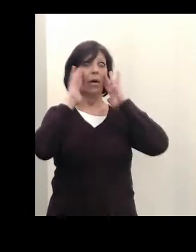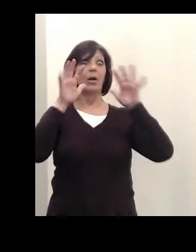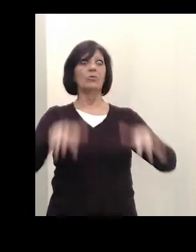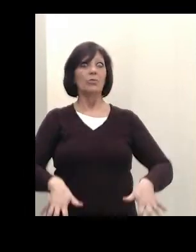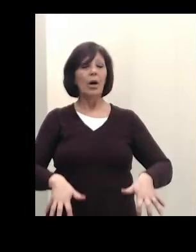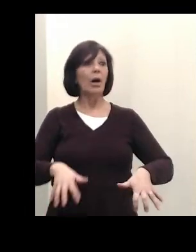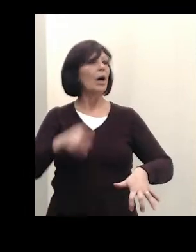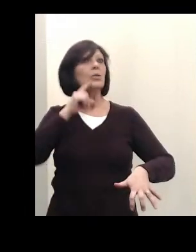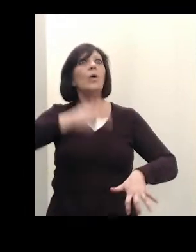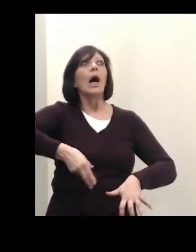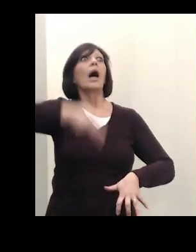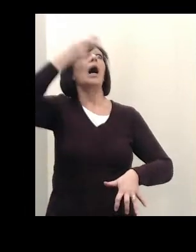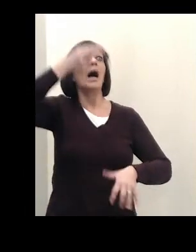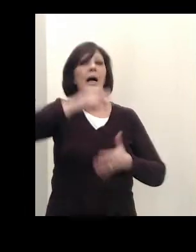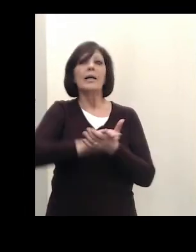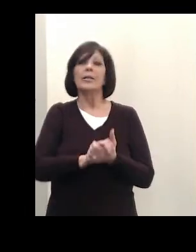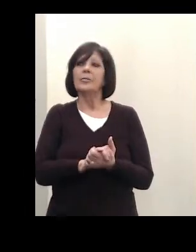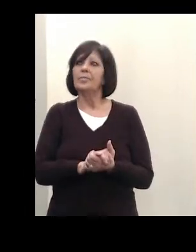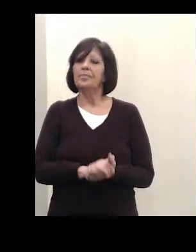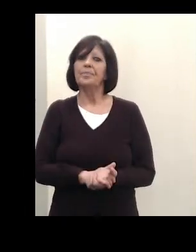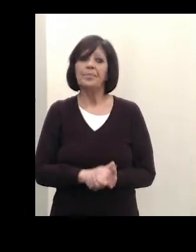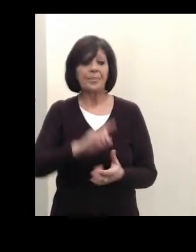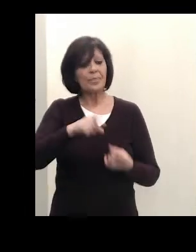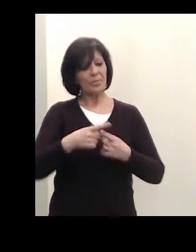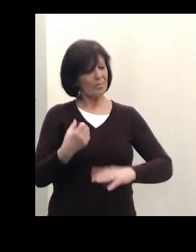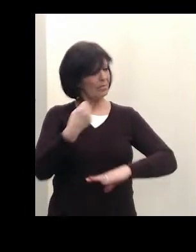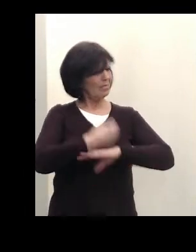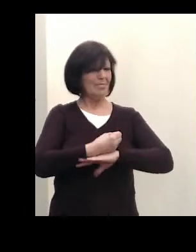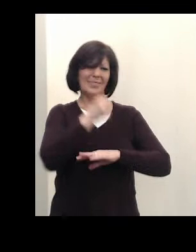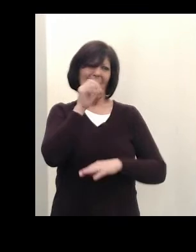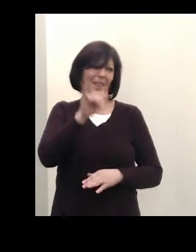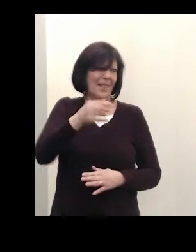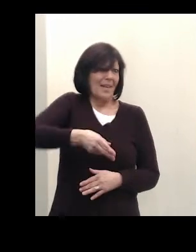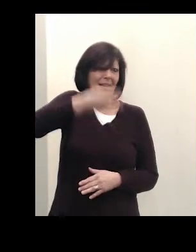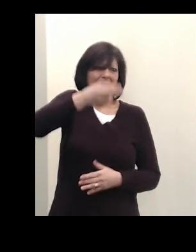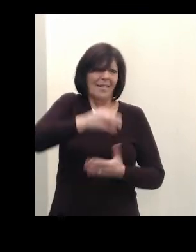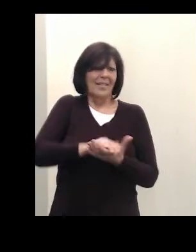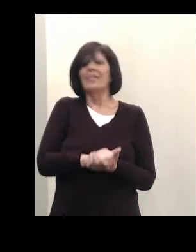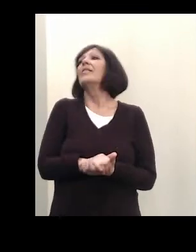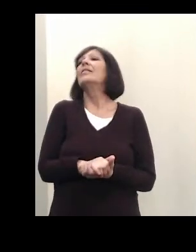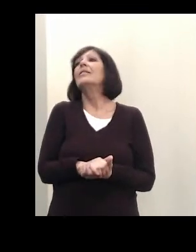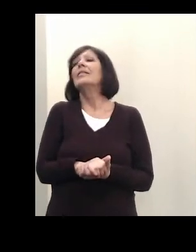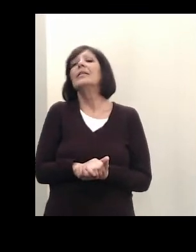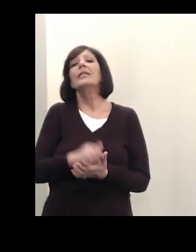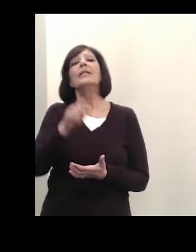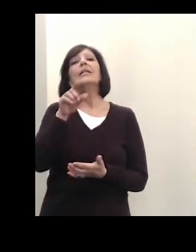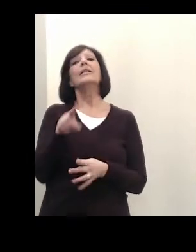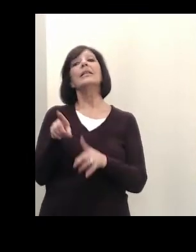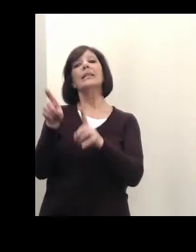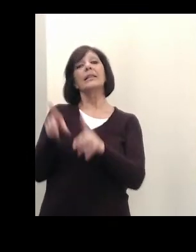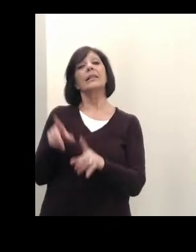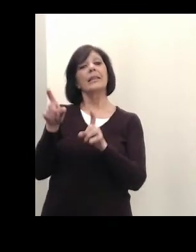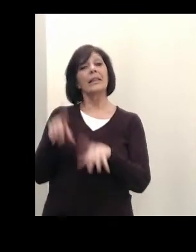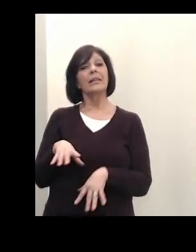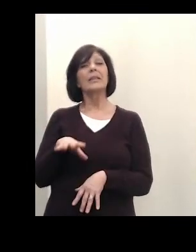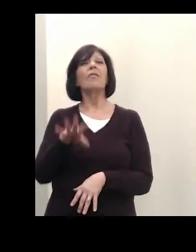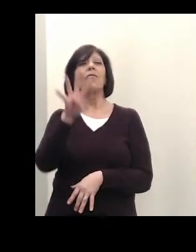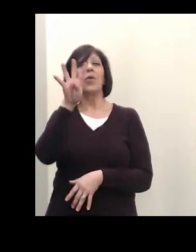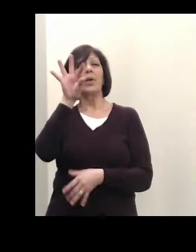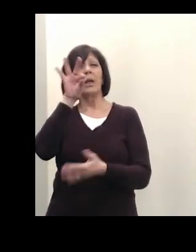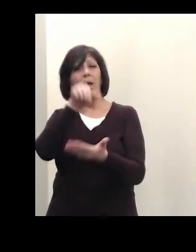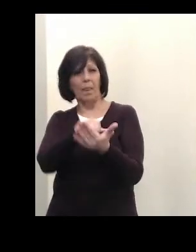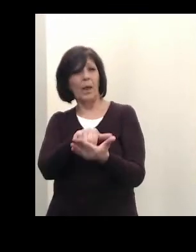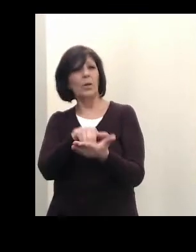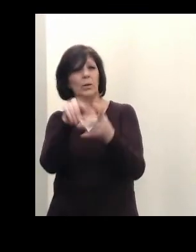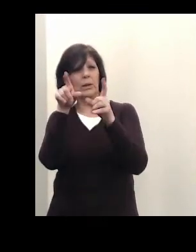were, when we were shut down, weren't nearly that high. And the diagnostic tests, they did 49,000 plus in the